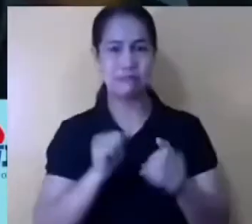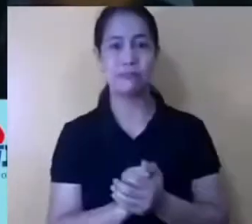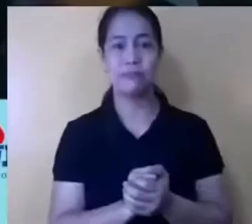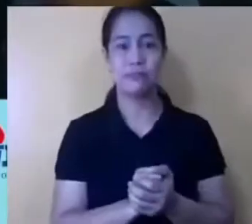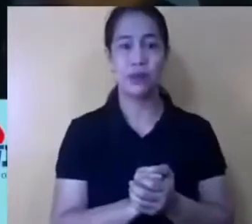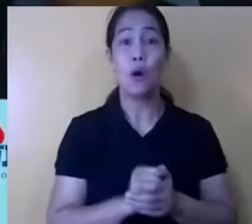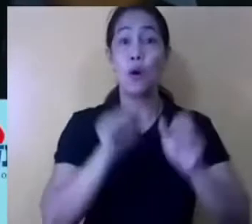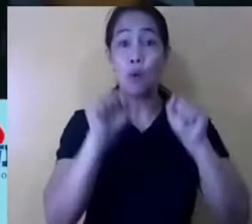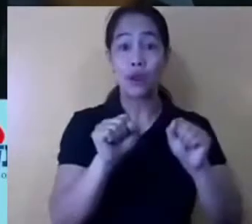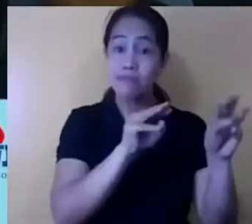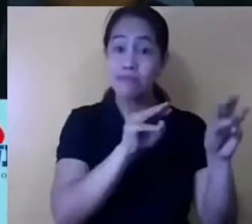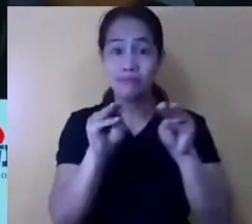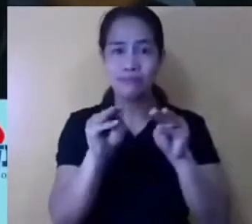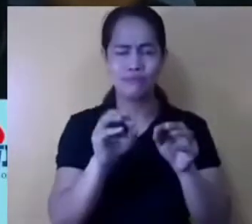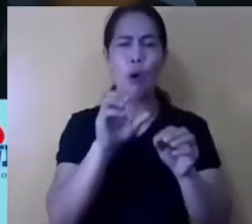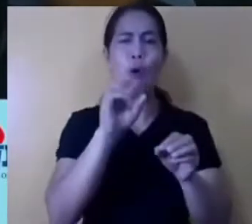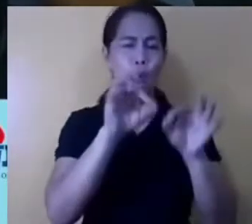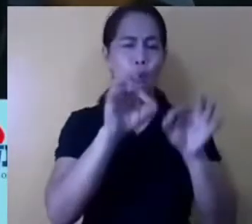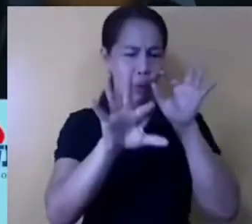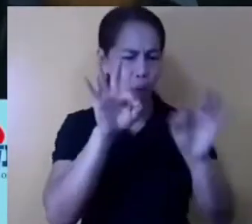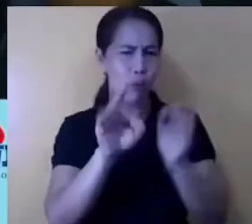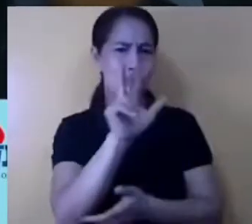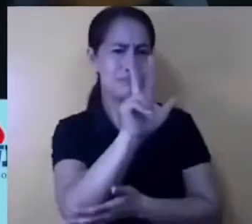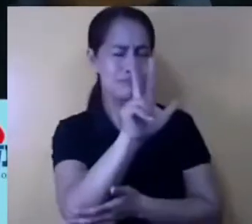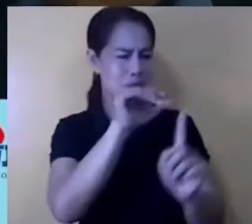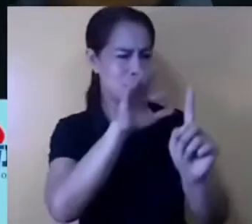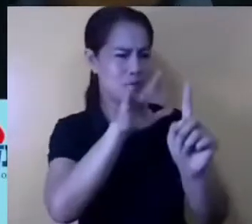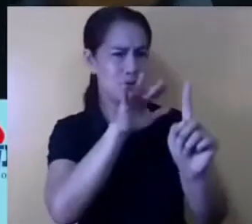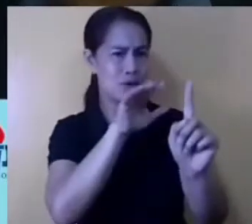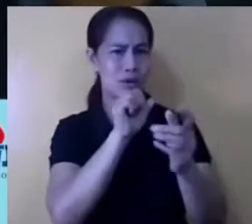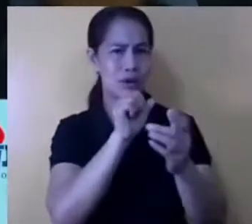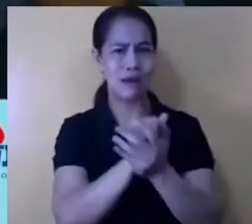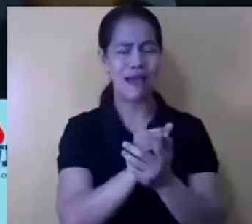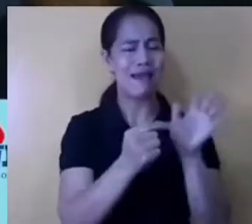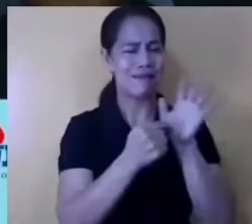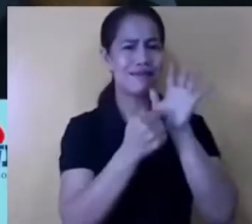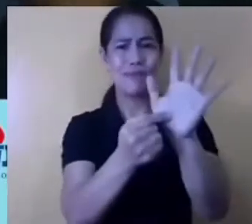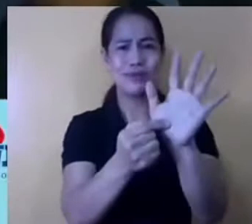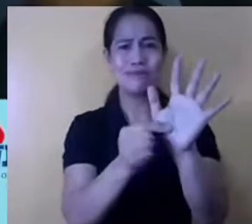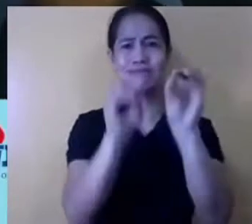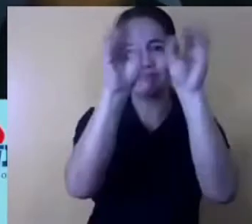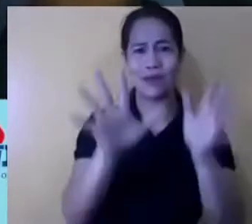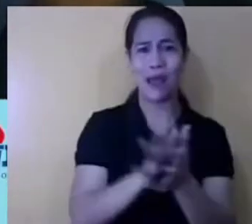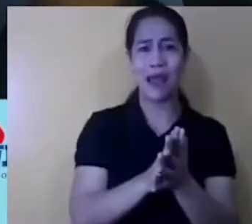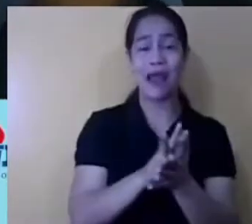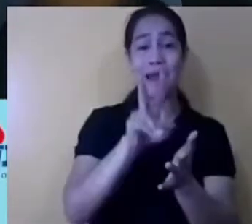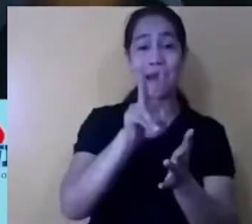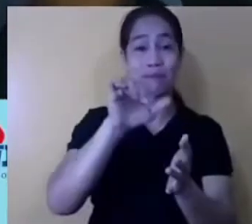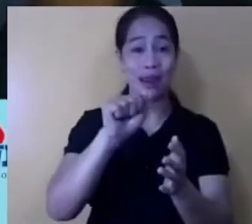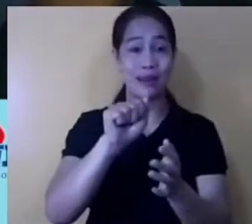to option three, an observation of a demonstration teaching via LAC. And this is